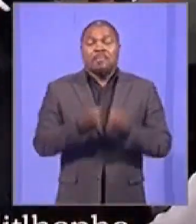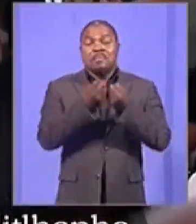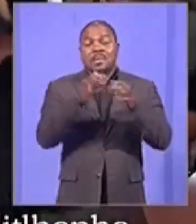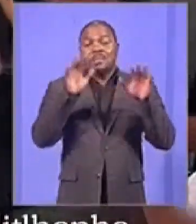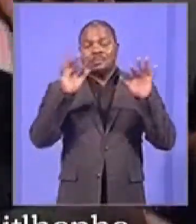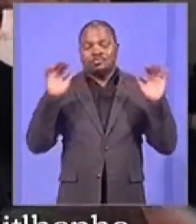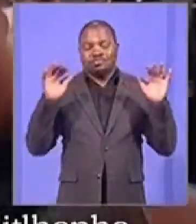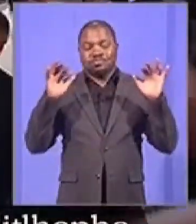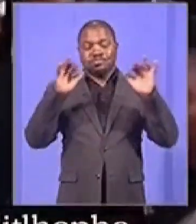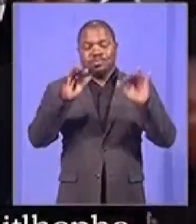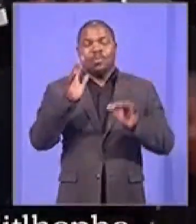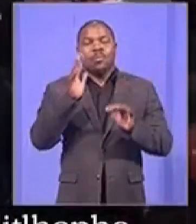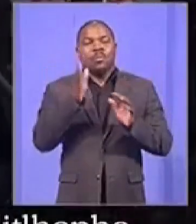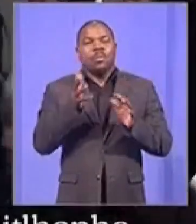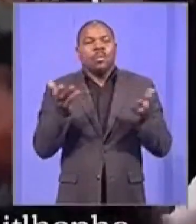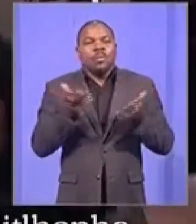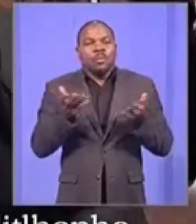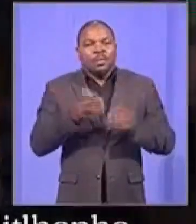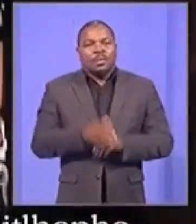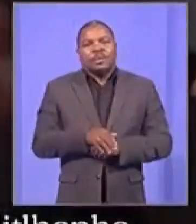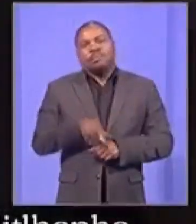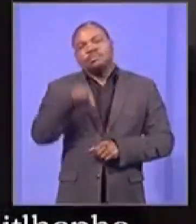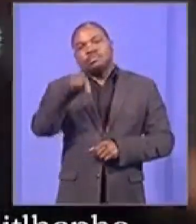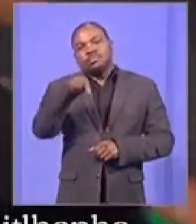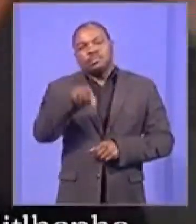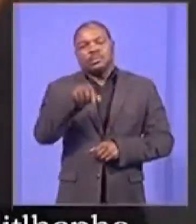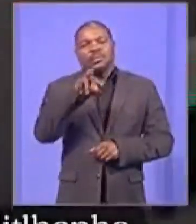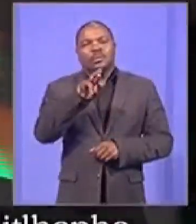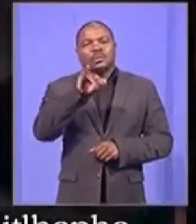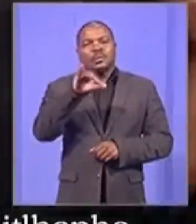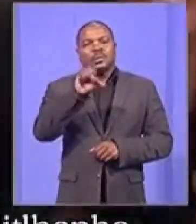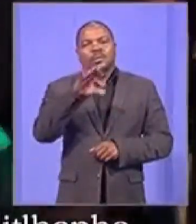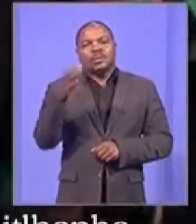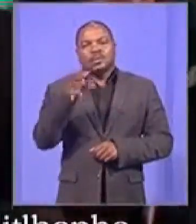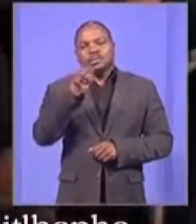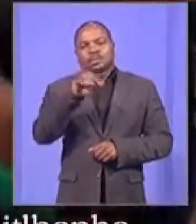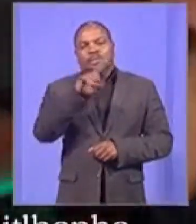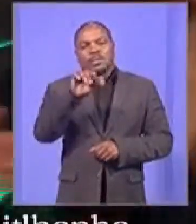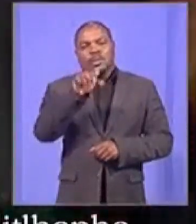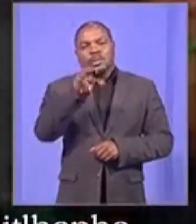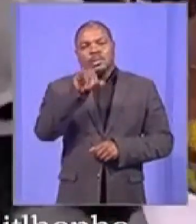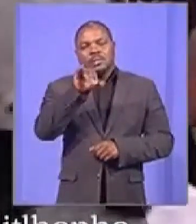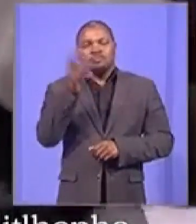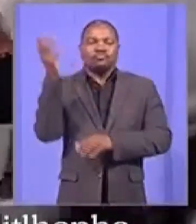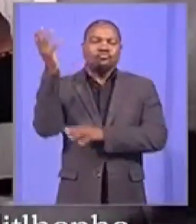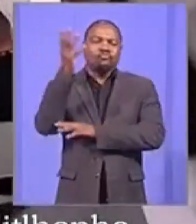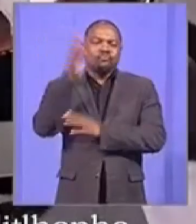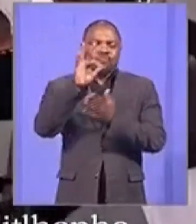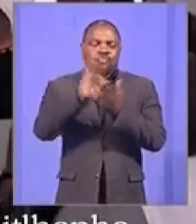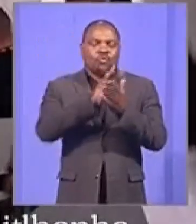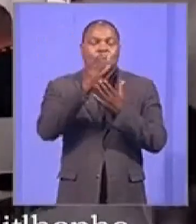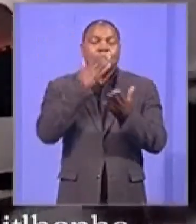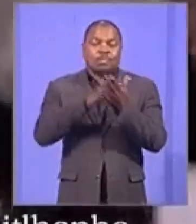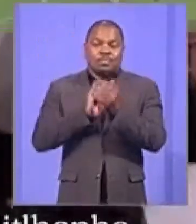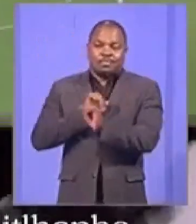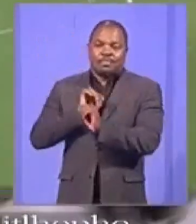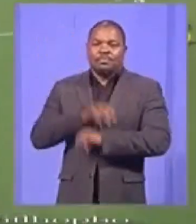Boididi jwa baemanokeng bo tla thologela go tlhongwa ga maikemisetso a ditlhopho a Rice Party.